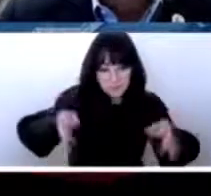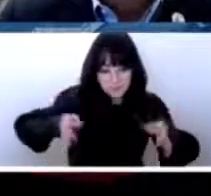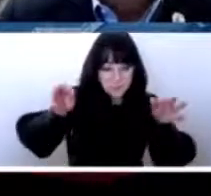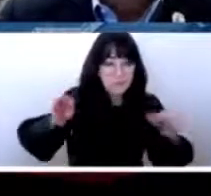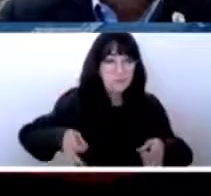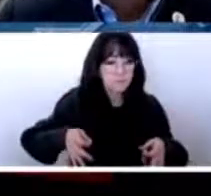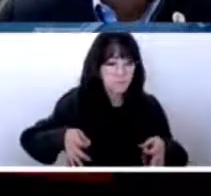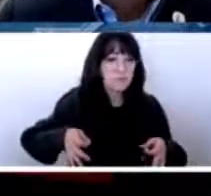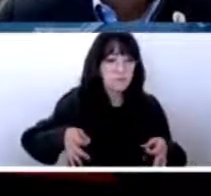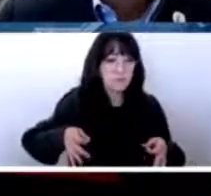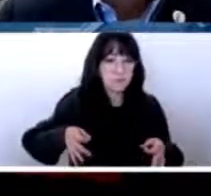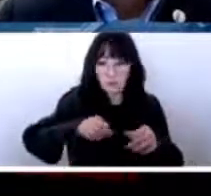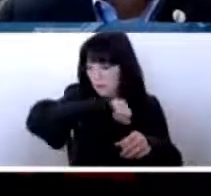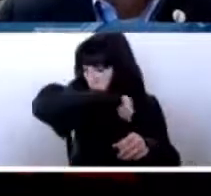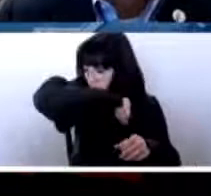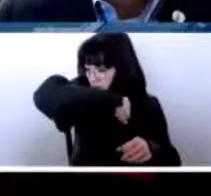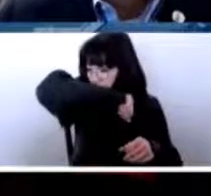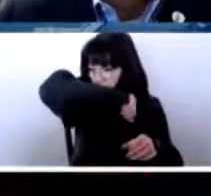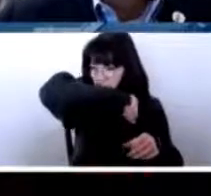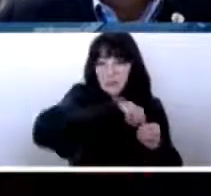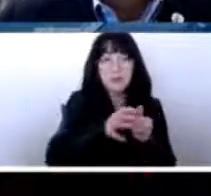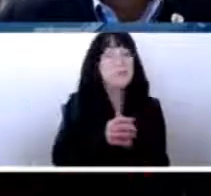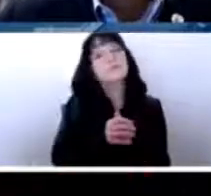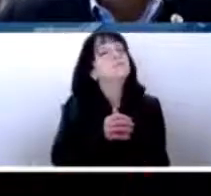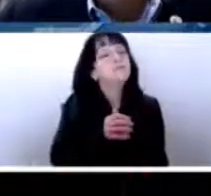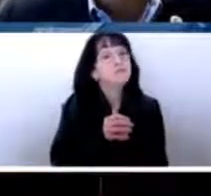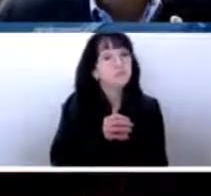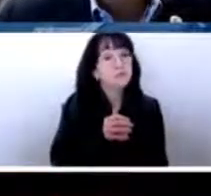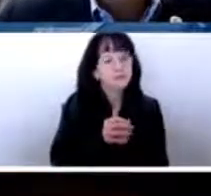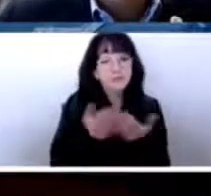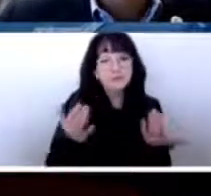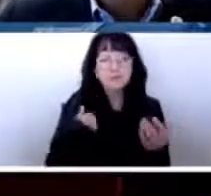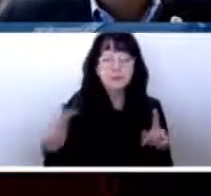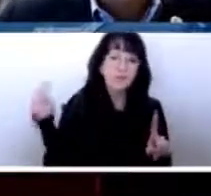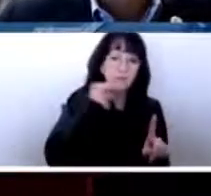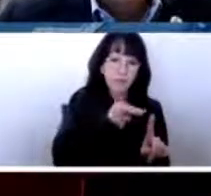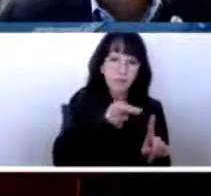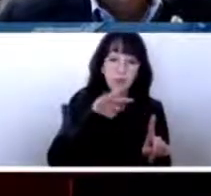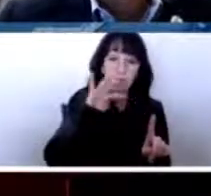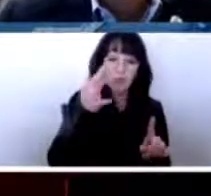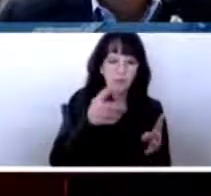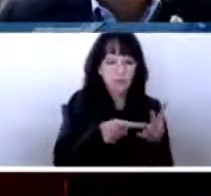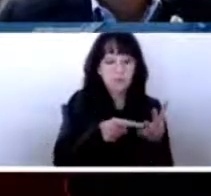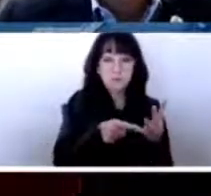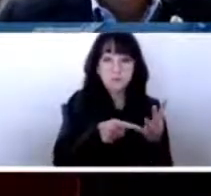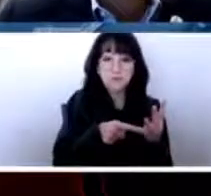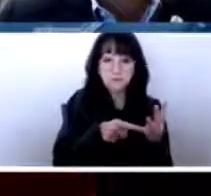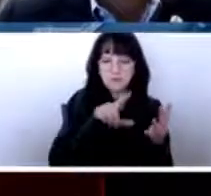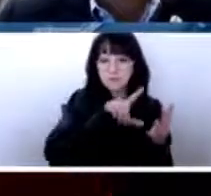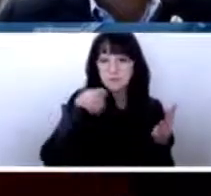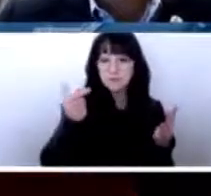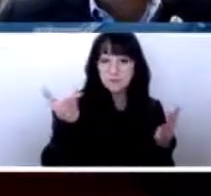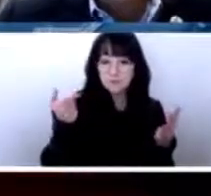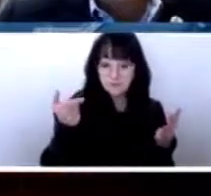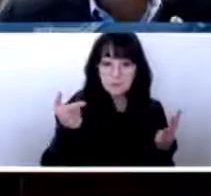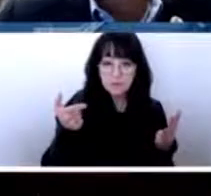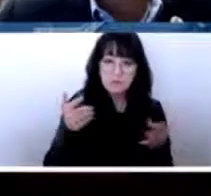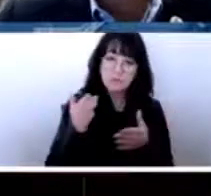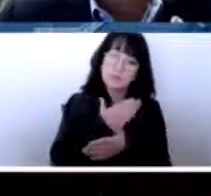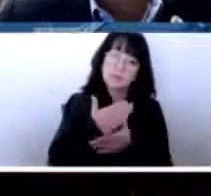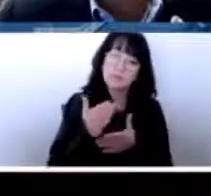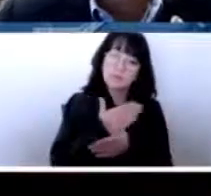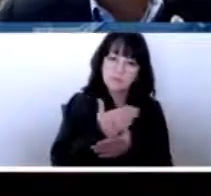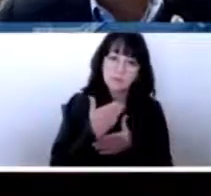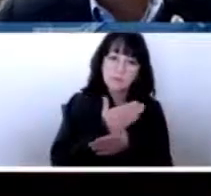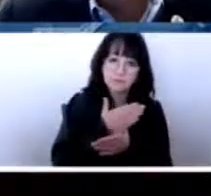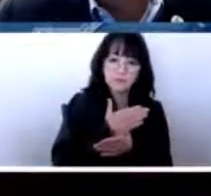decent story to tell about our testing as well. So right here is a look back on the fourth quarter of 2021. We were averaging somewhere in the low 20s to